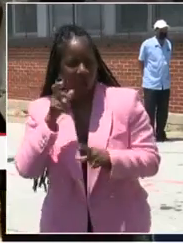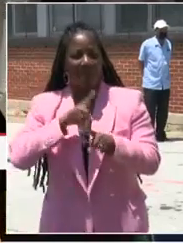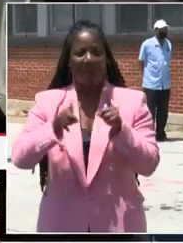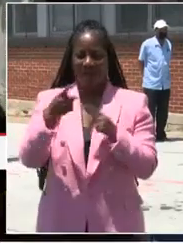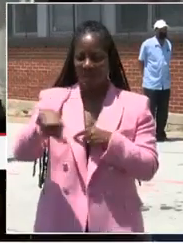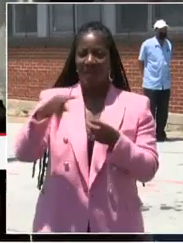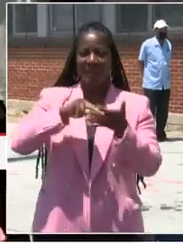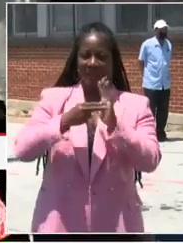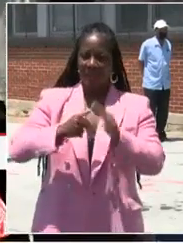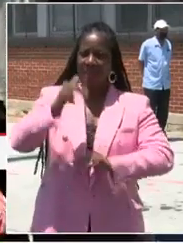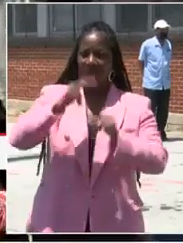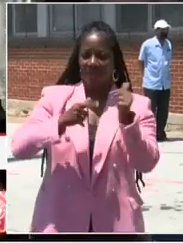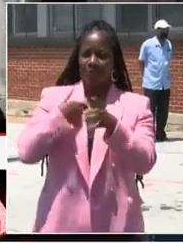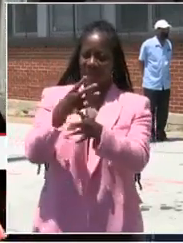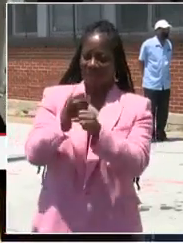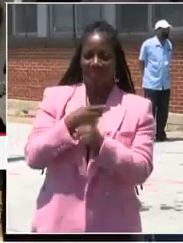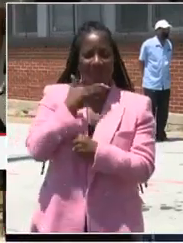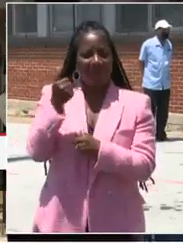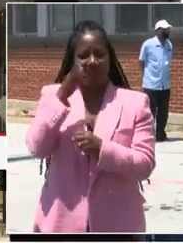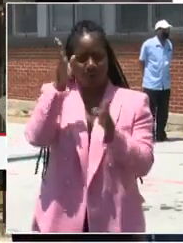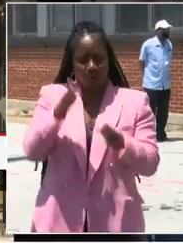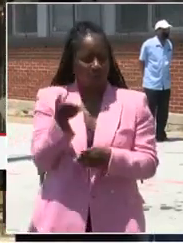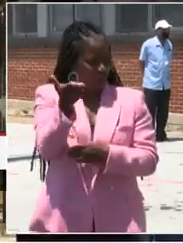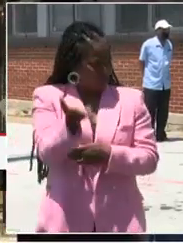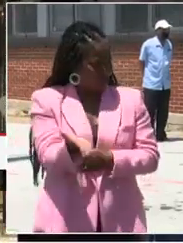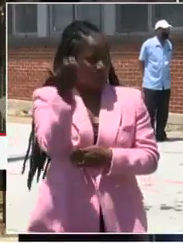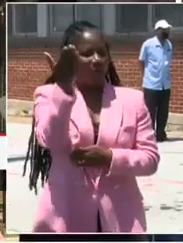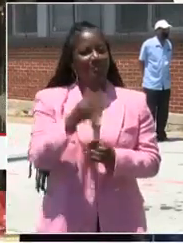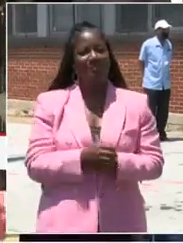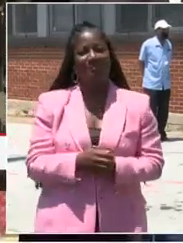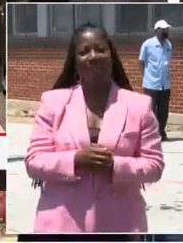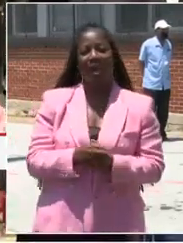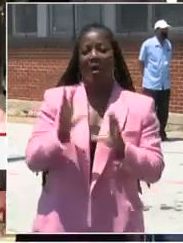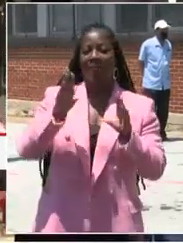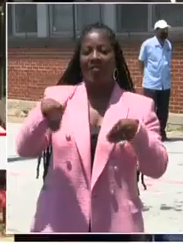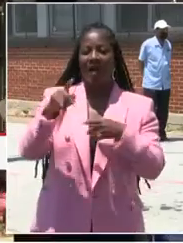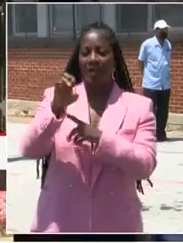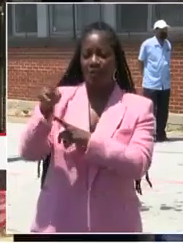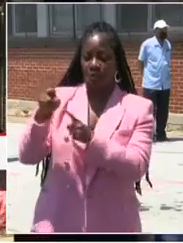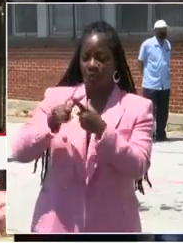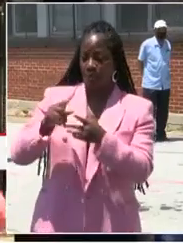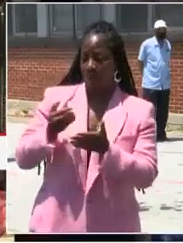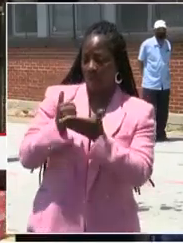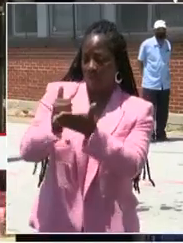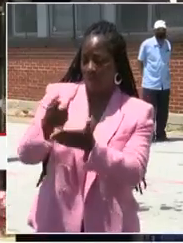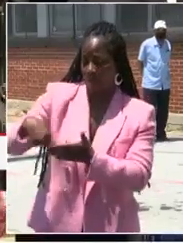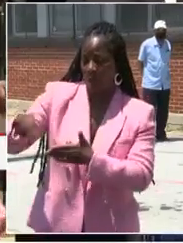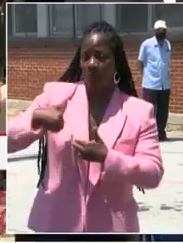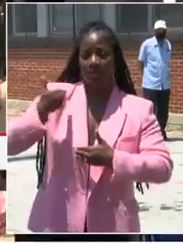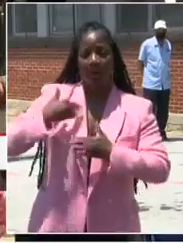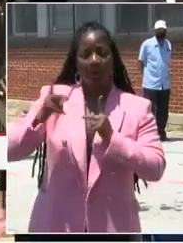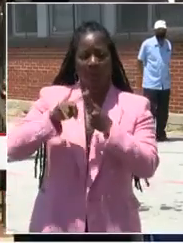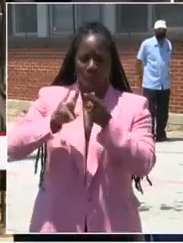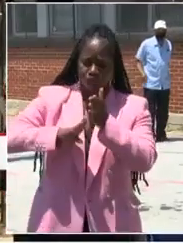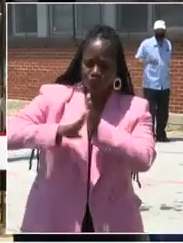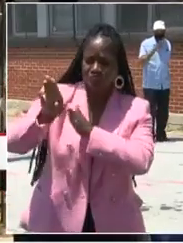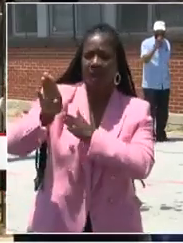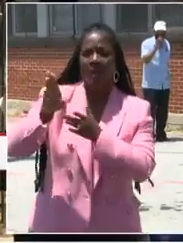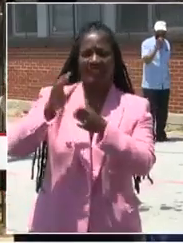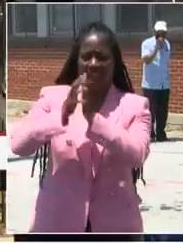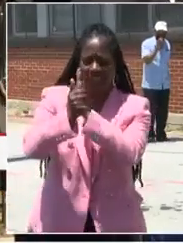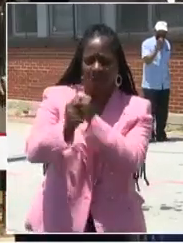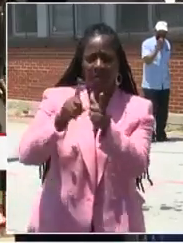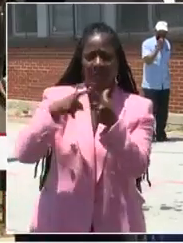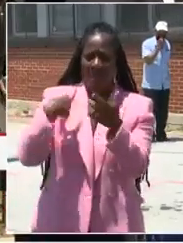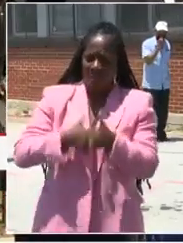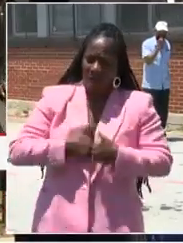for getting to the best version of you, providing tools to help youth develop skills and apply life strategies that will become part of